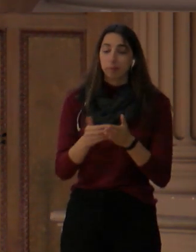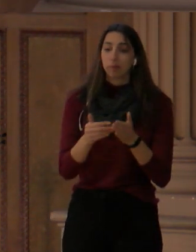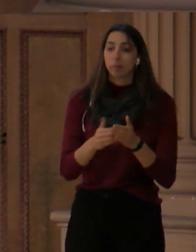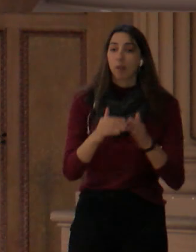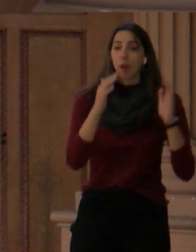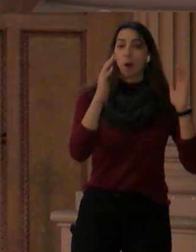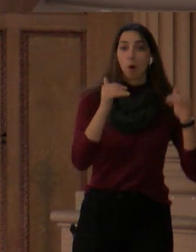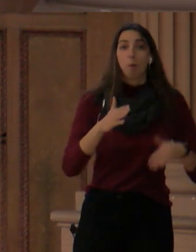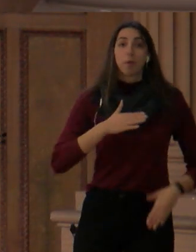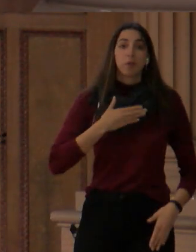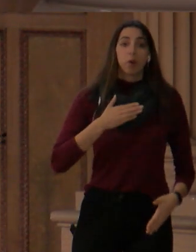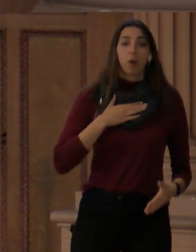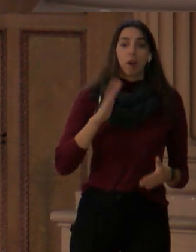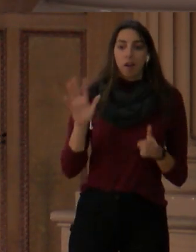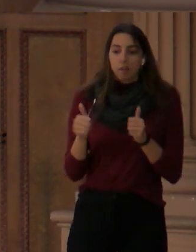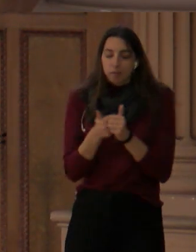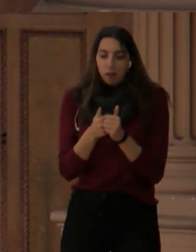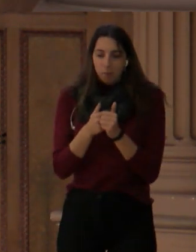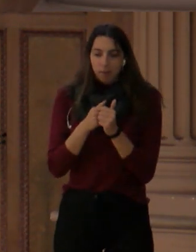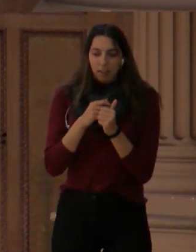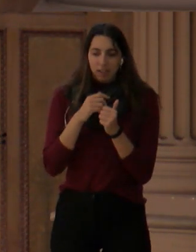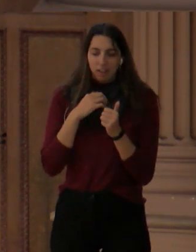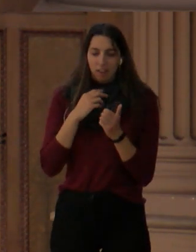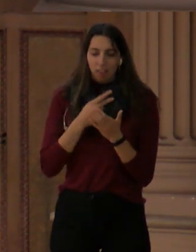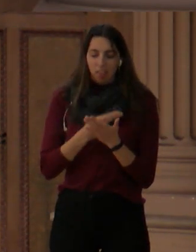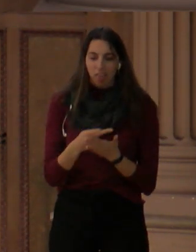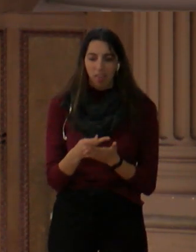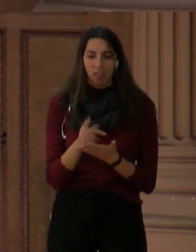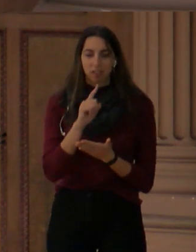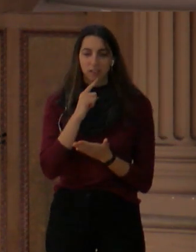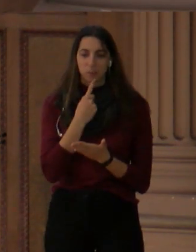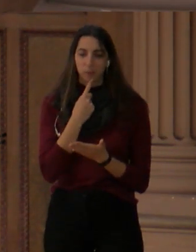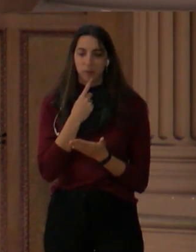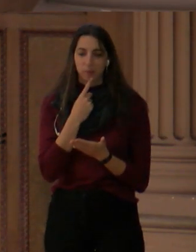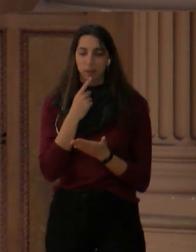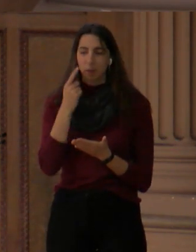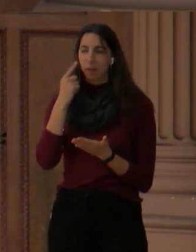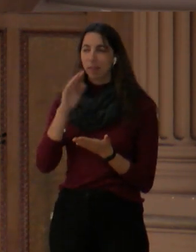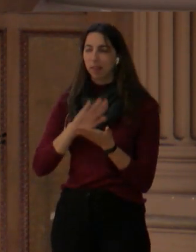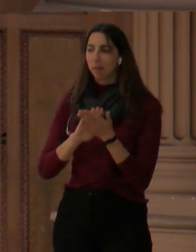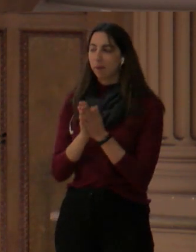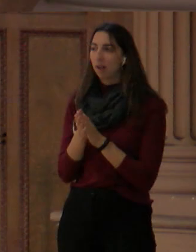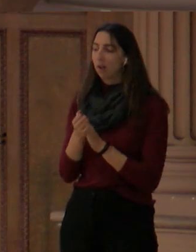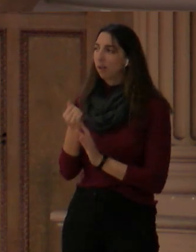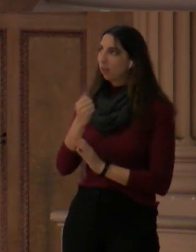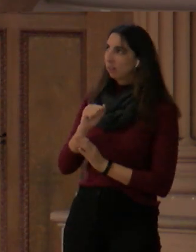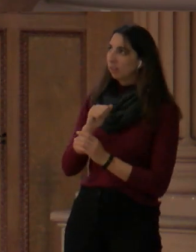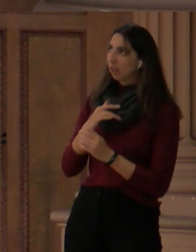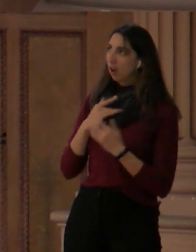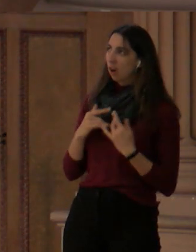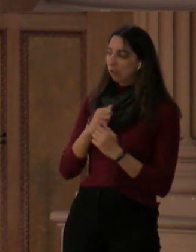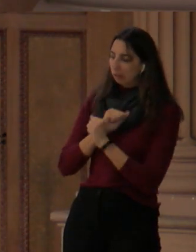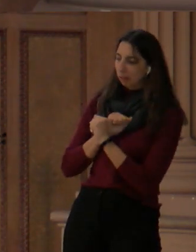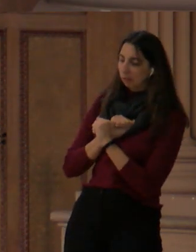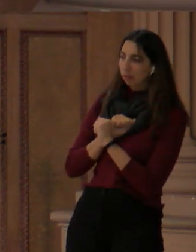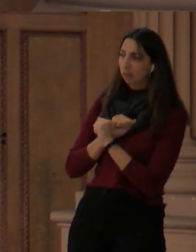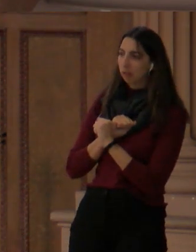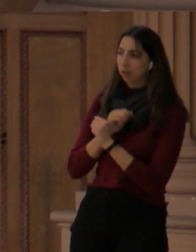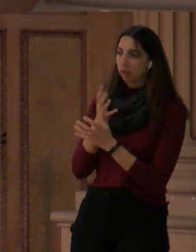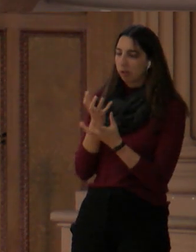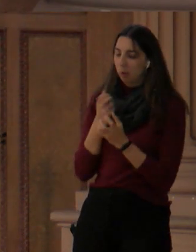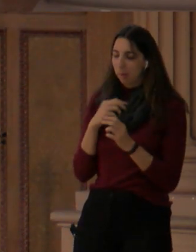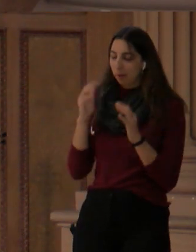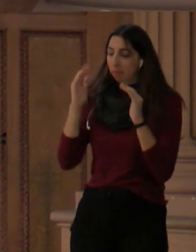joy followed by failure and disappointment to become very jaded and very guarded. You'd be really careful to ever get hopeful again.